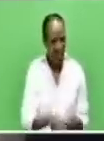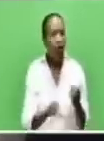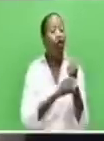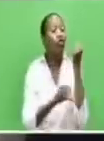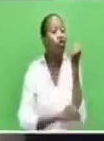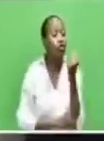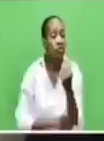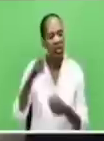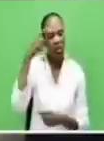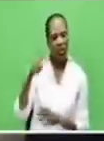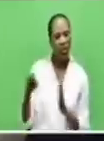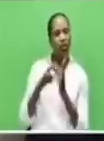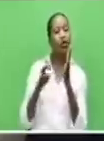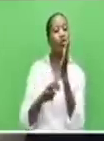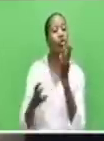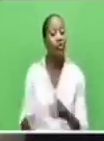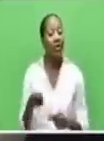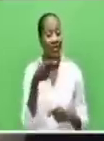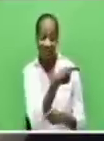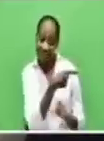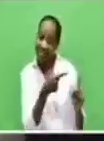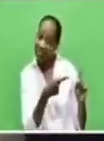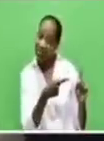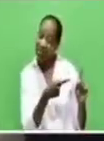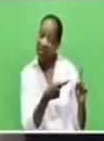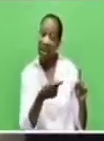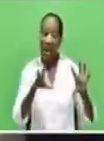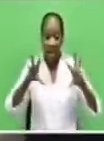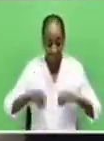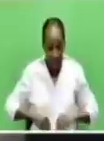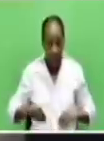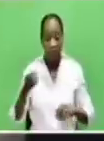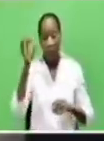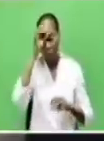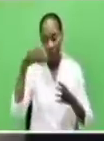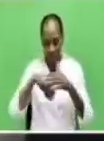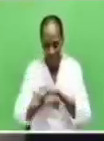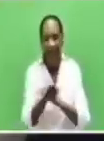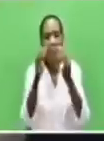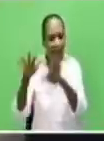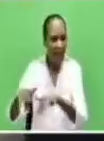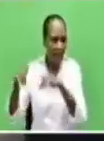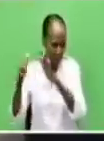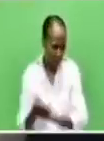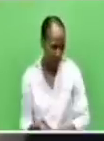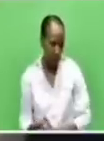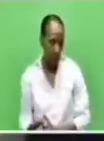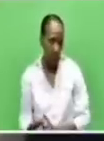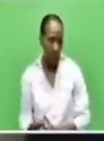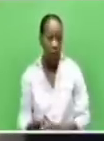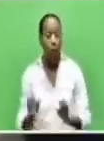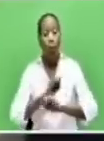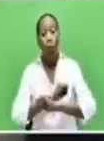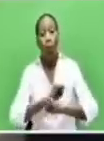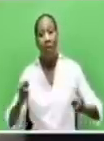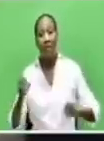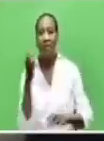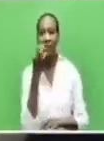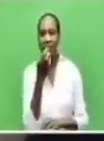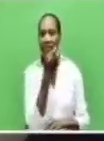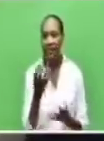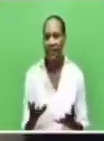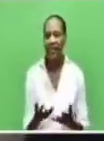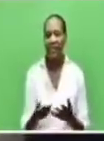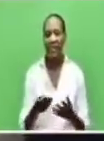National Assembly, when she allowed the police to invade Parliament and made it worse by calling on